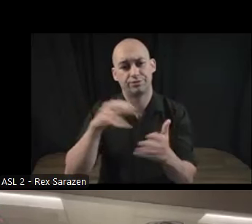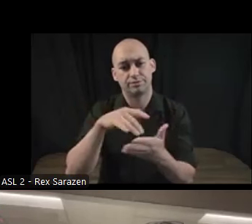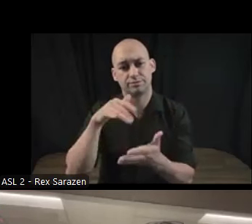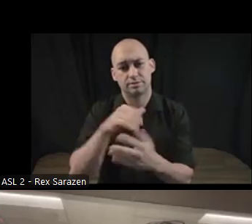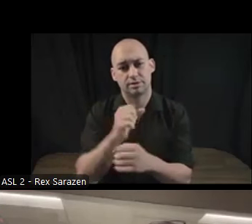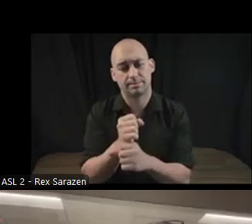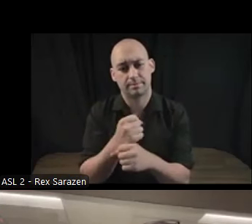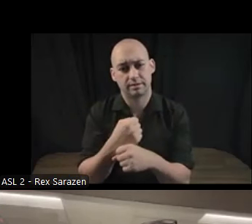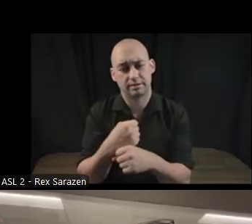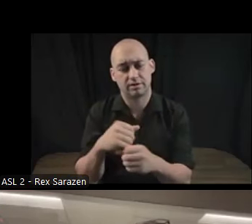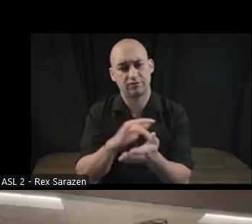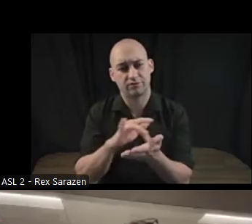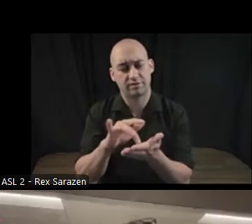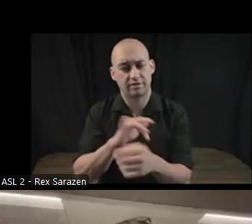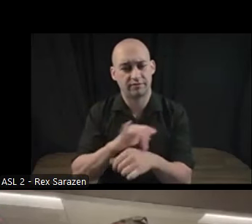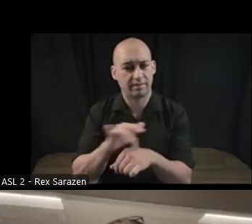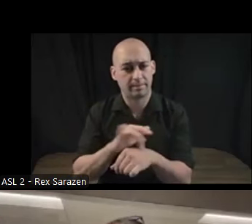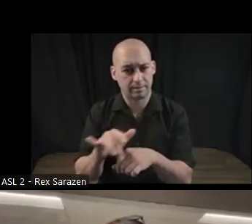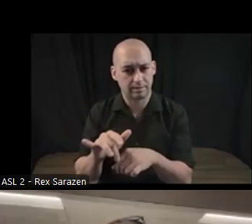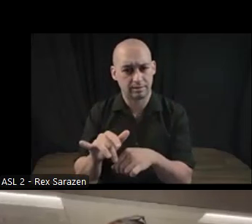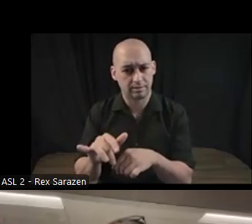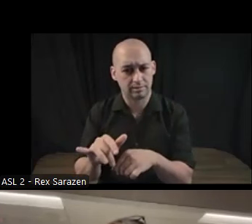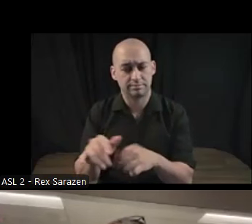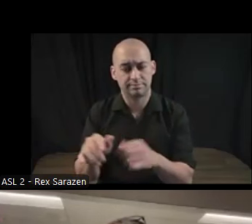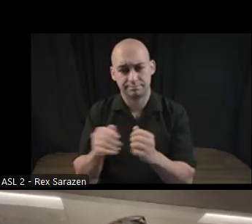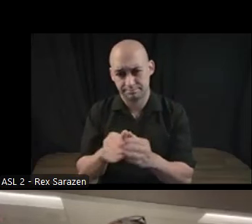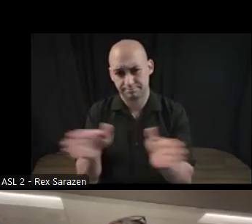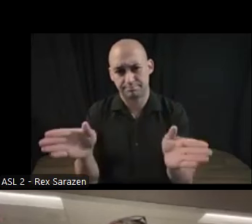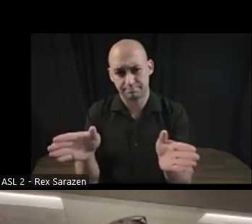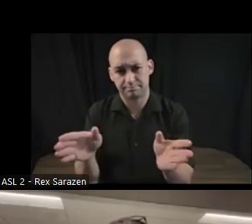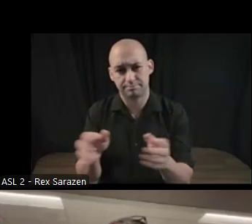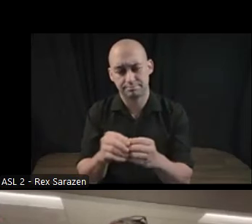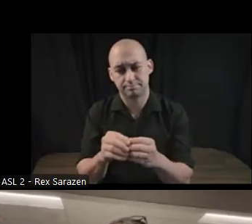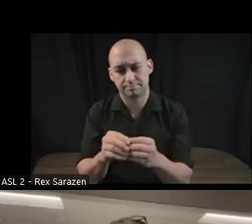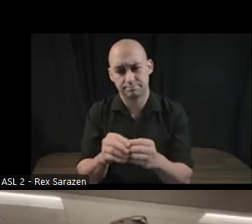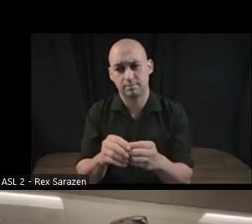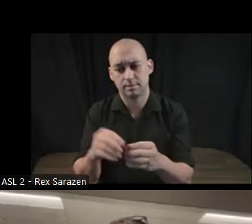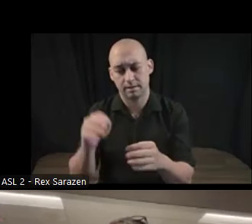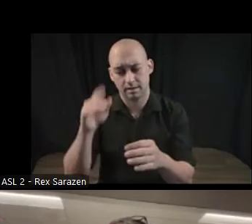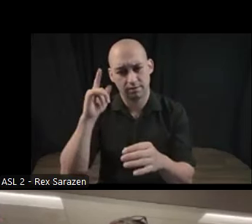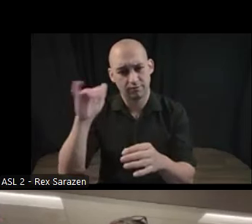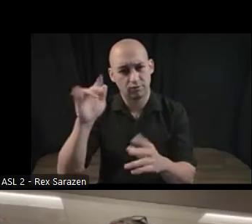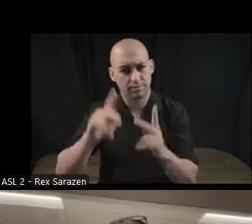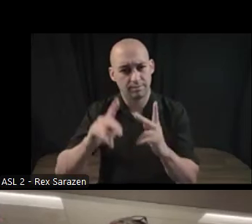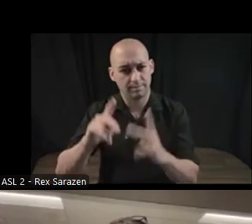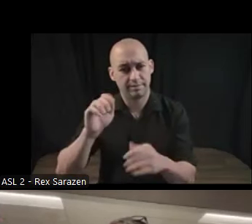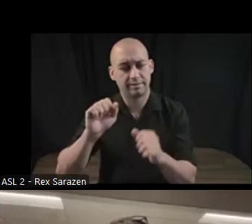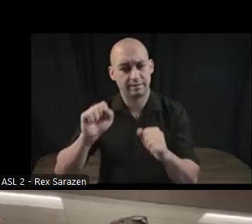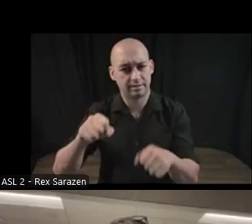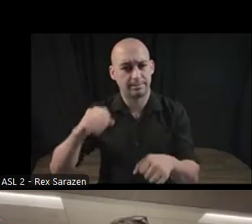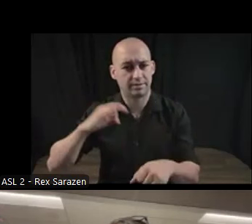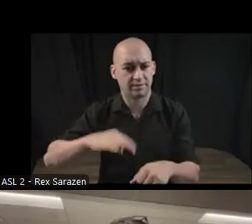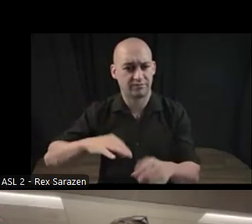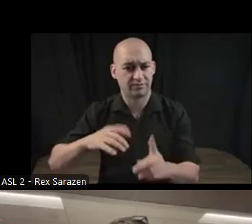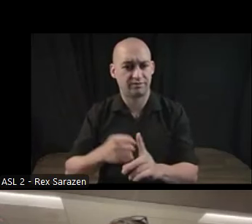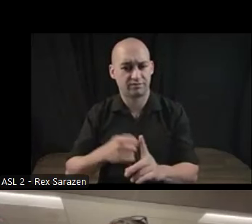available in a mainstream aspect that Californians can benefit from. The aging